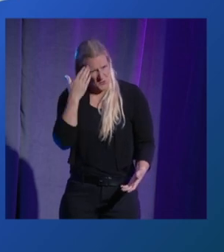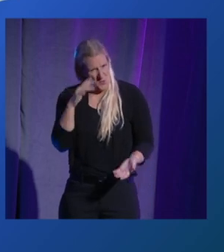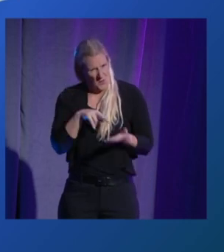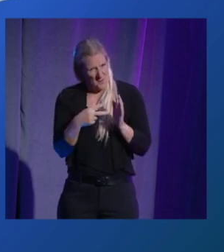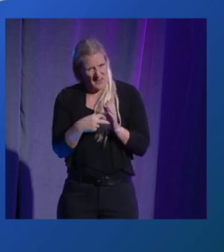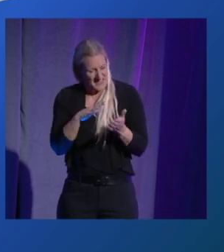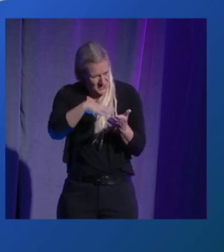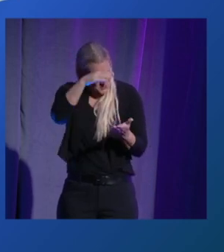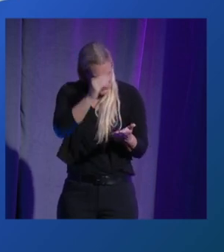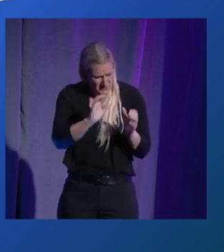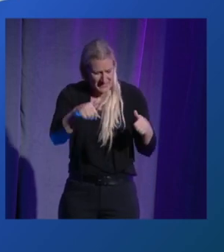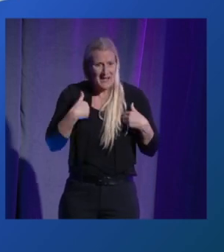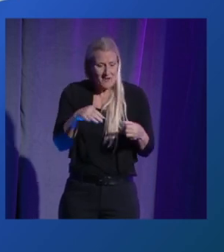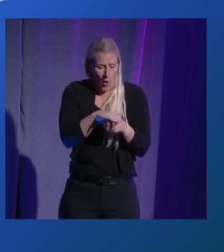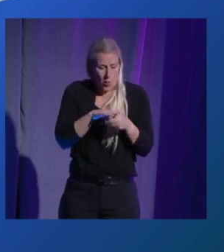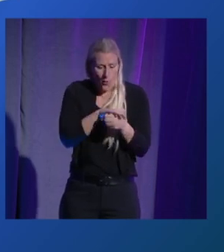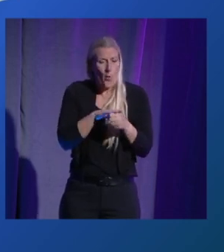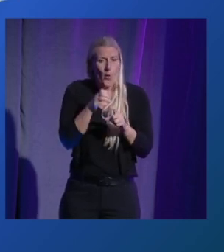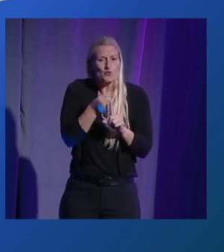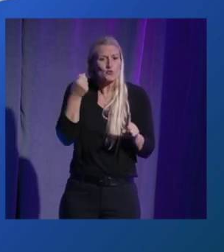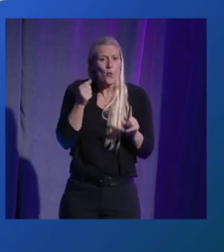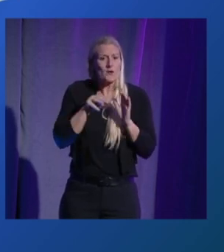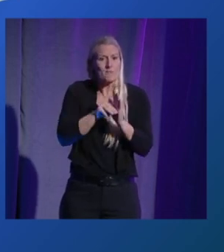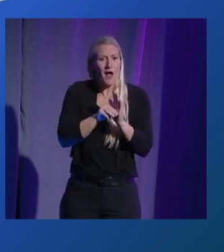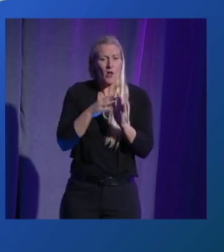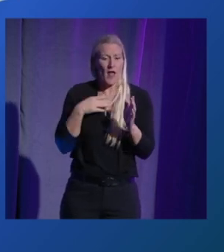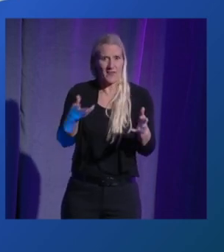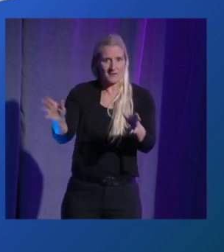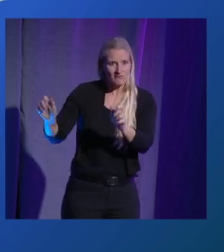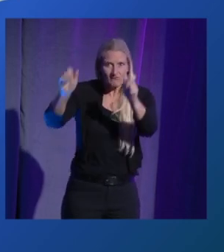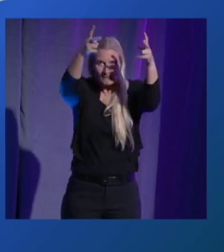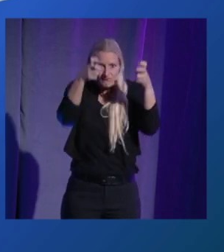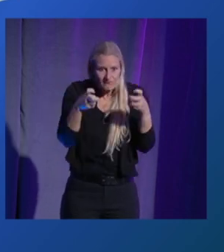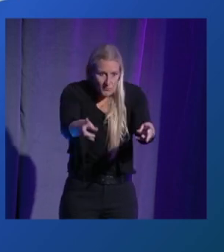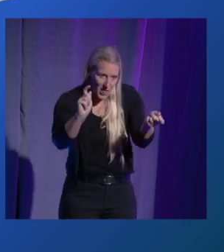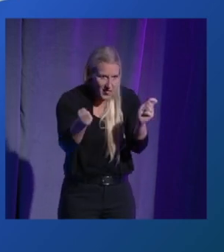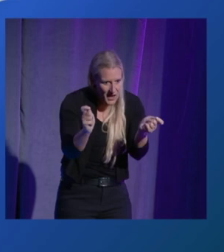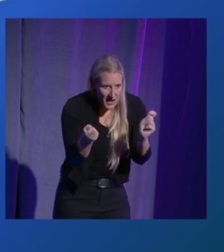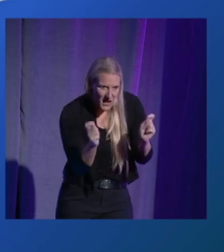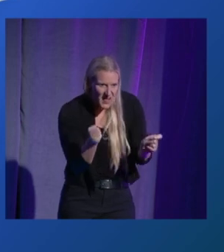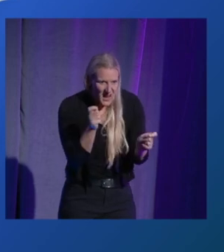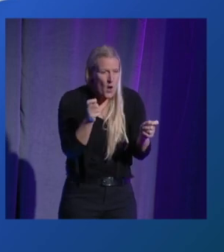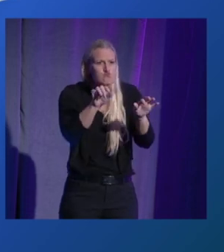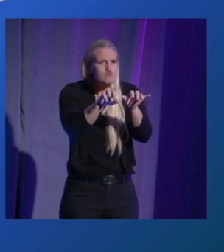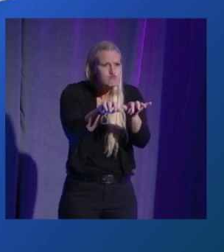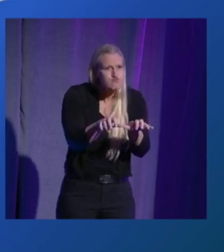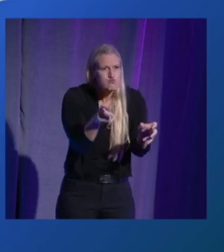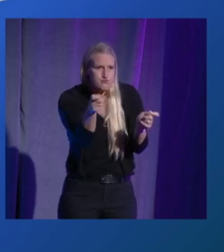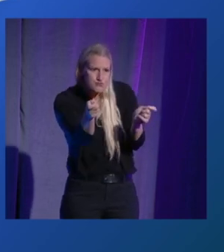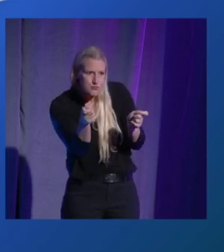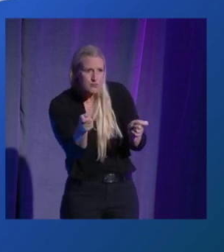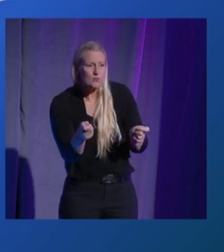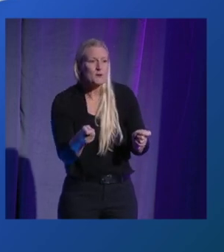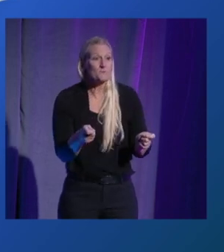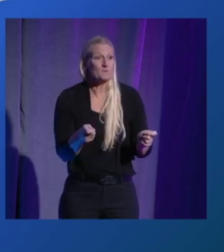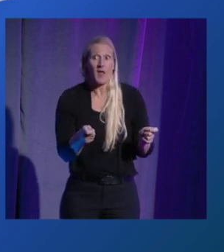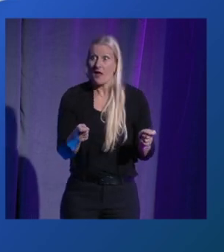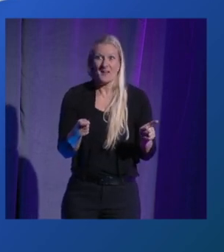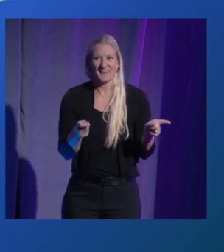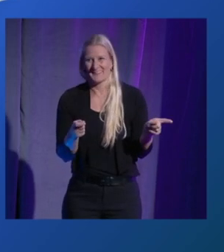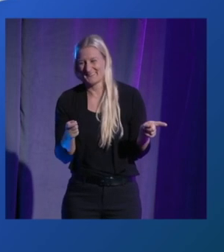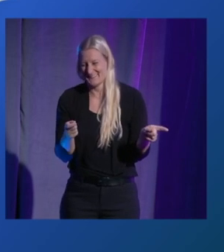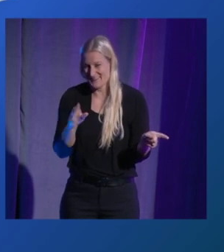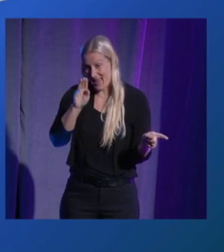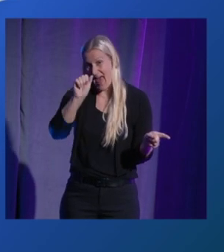take a open source model and begin to do fine-tuning you know train it to do other other sort of different things do their homework yeah do their